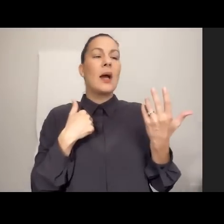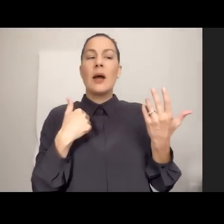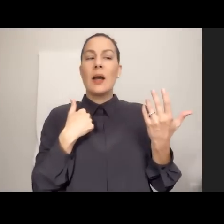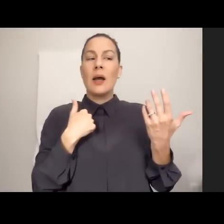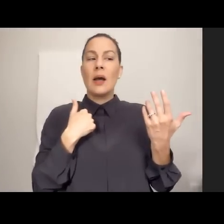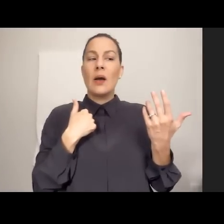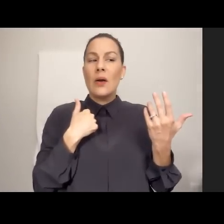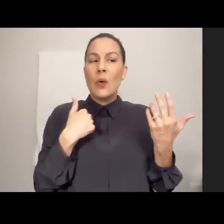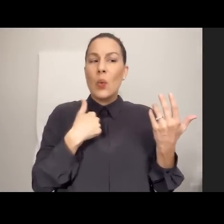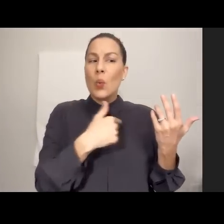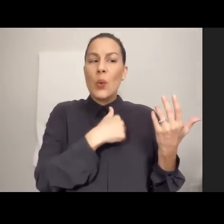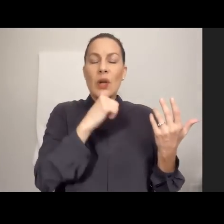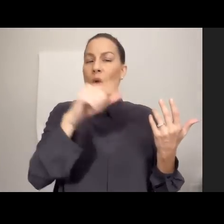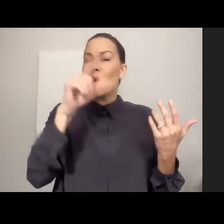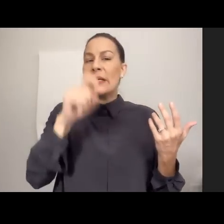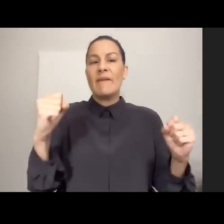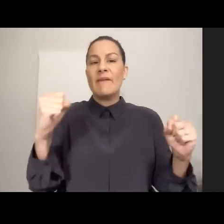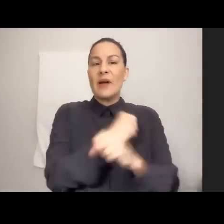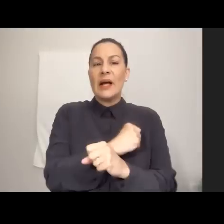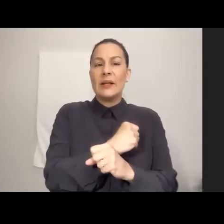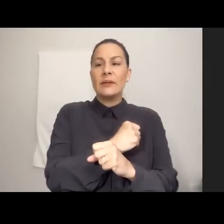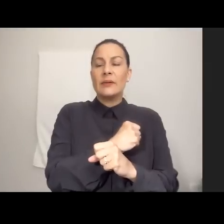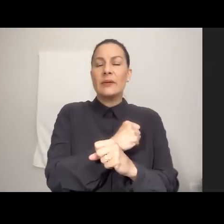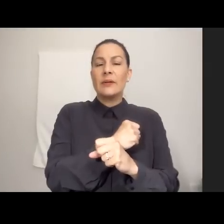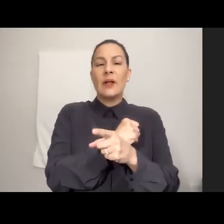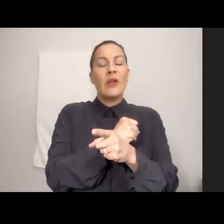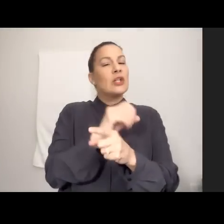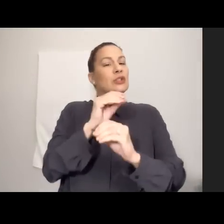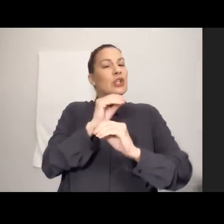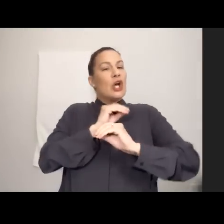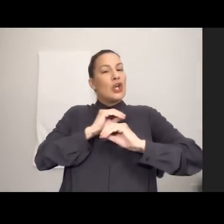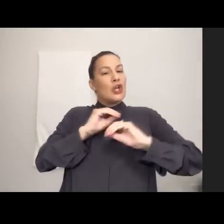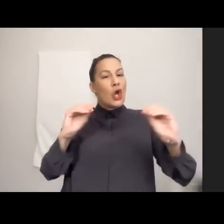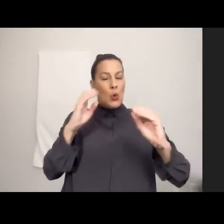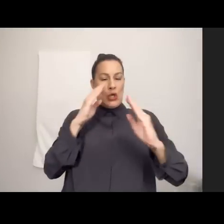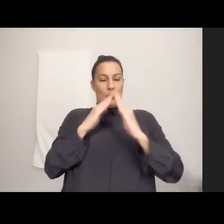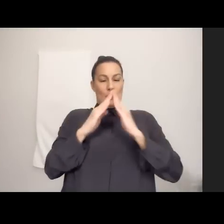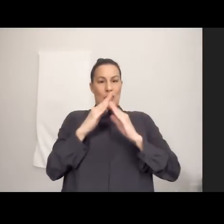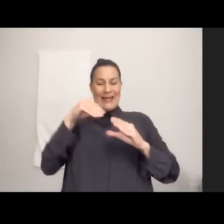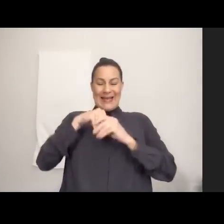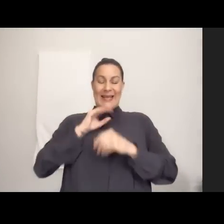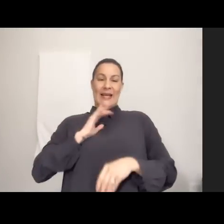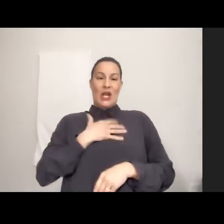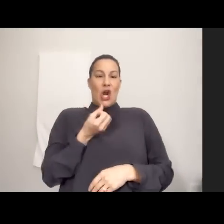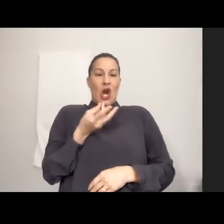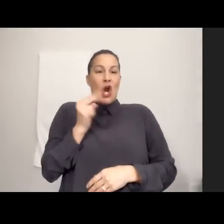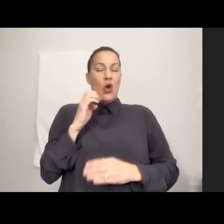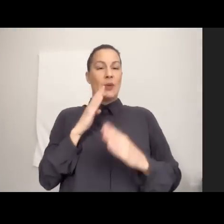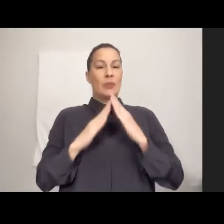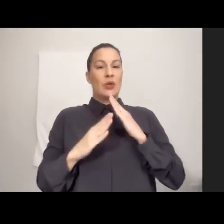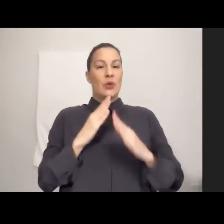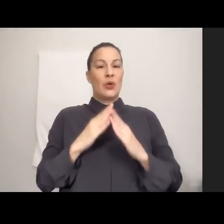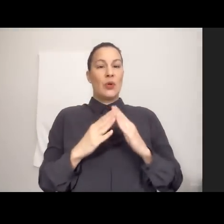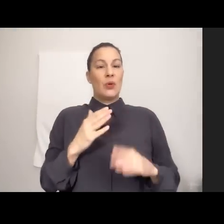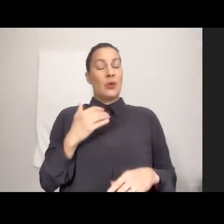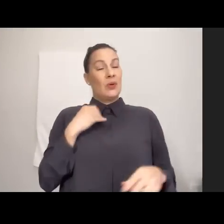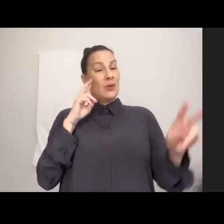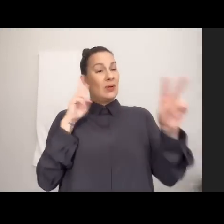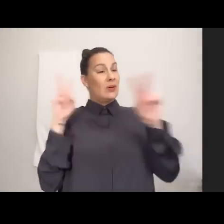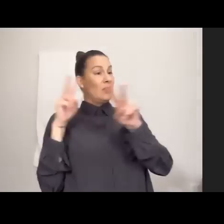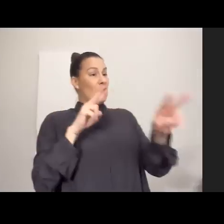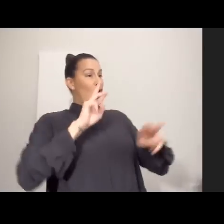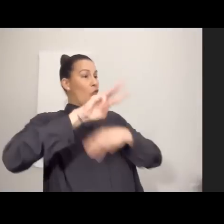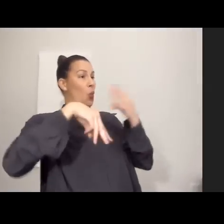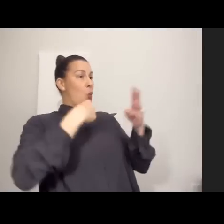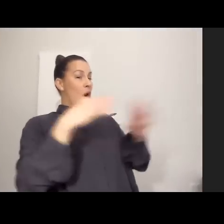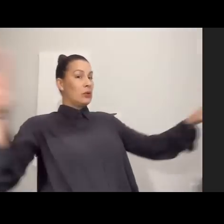We don't need to be fighting. There's no unity within our own community. So looking on the outside, how the fuck is the world gonna see us if there's no